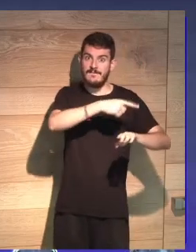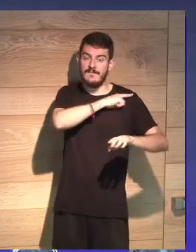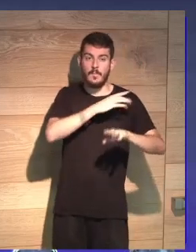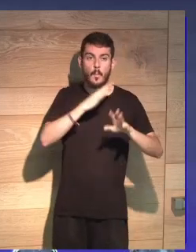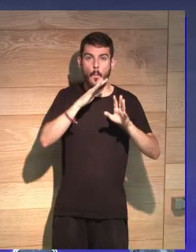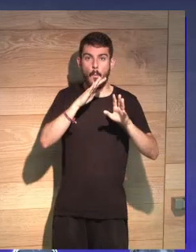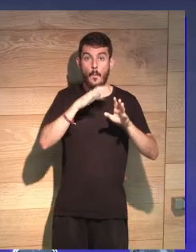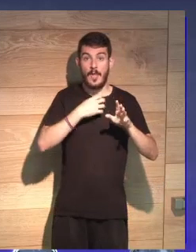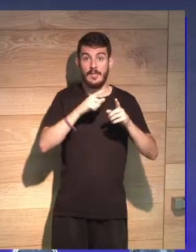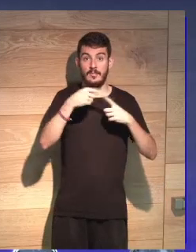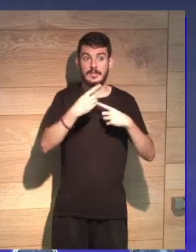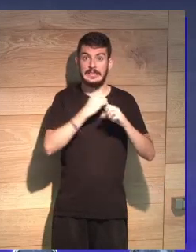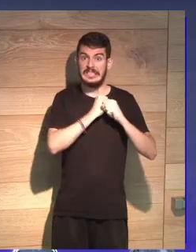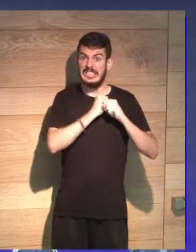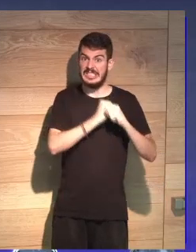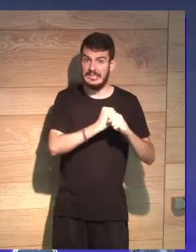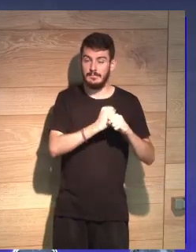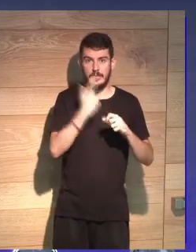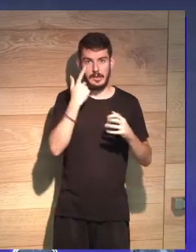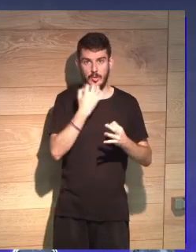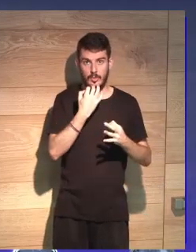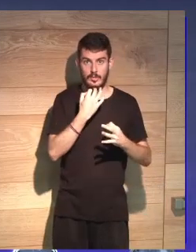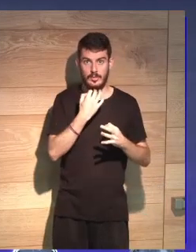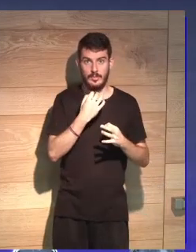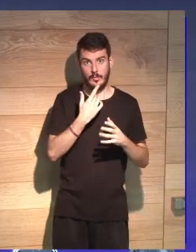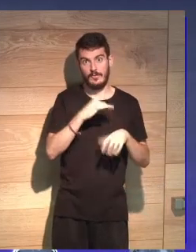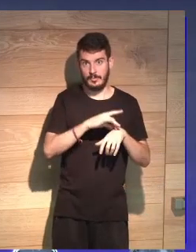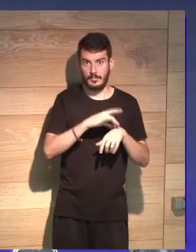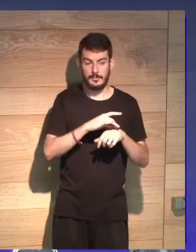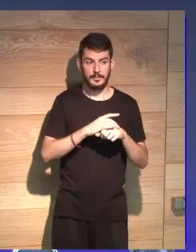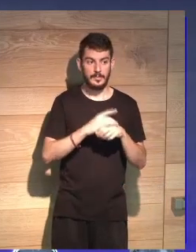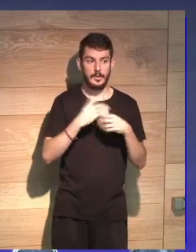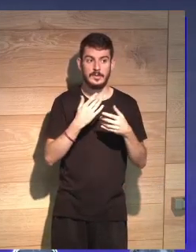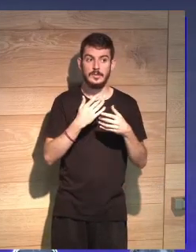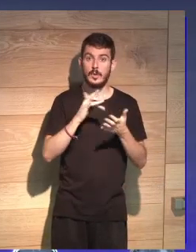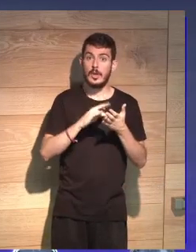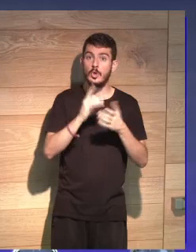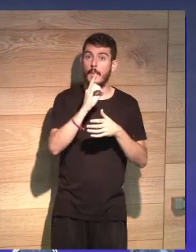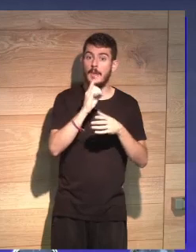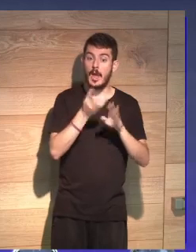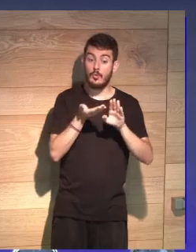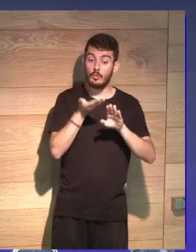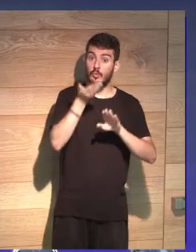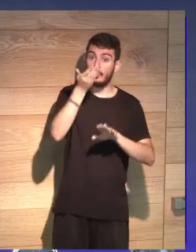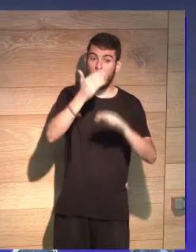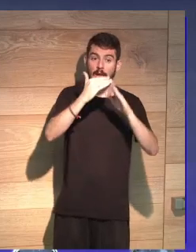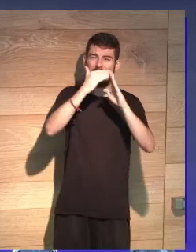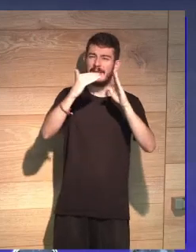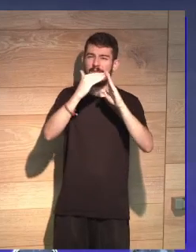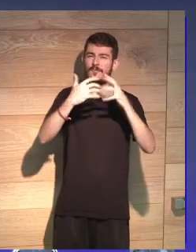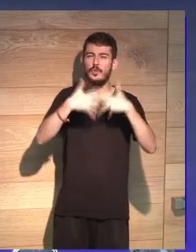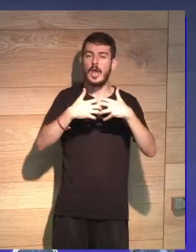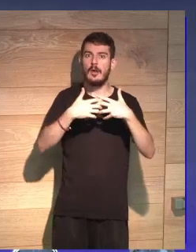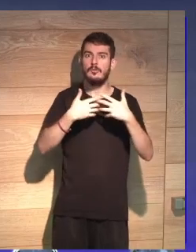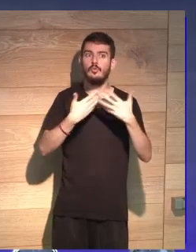the dopamine levels too much, and this can entail a risk of having an addiction, leading to an